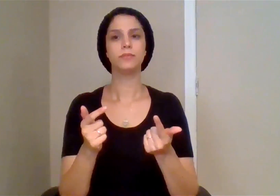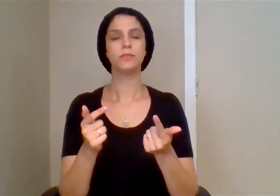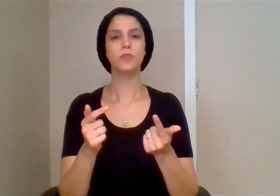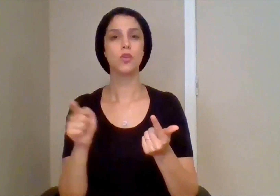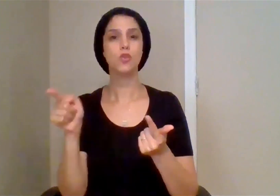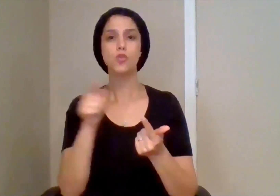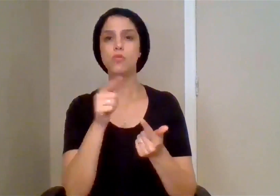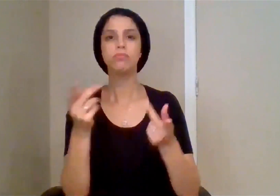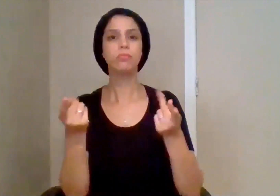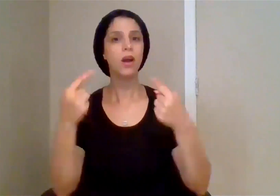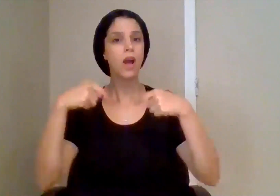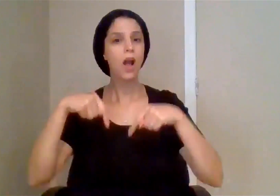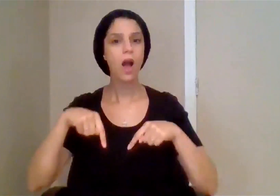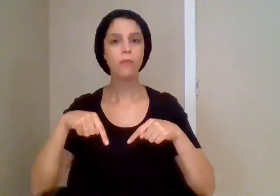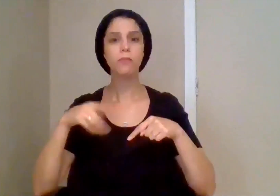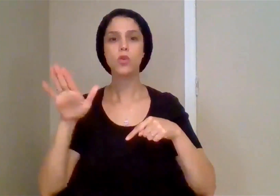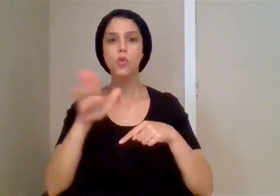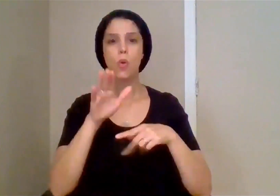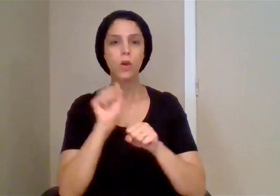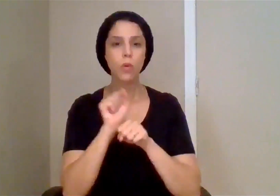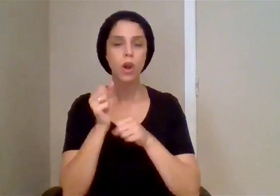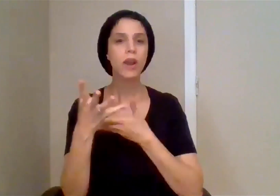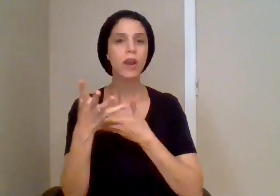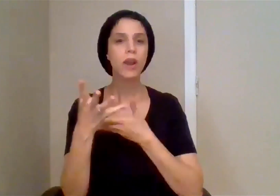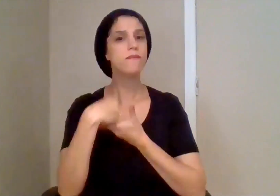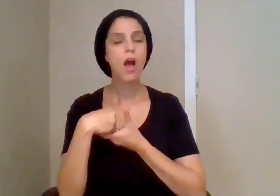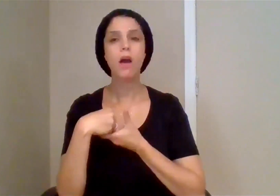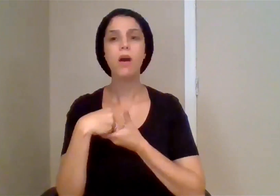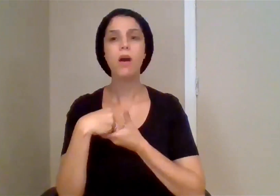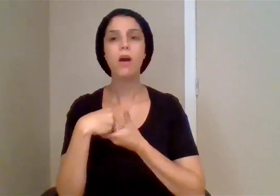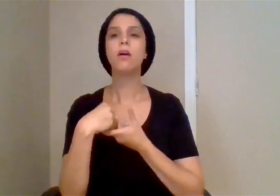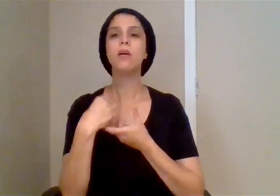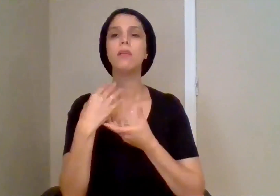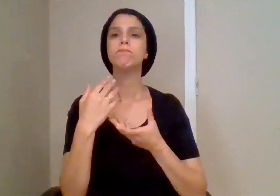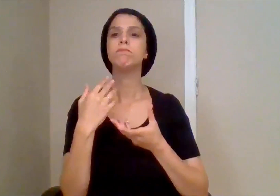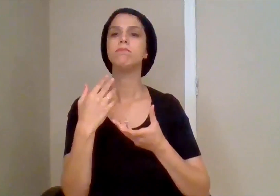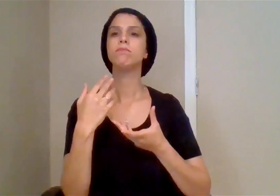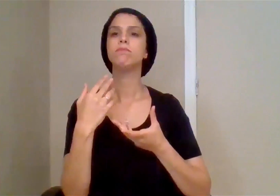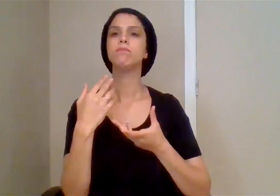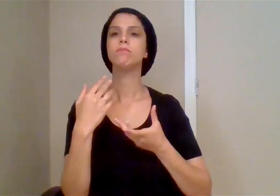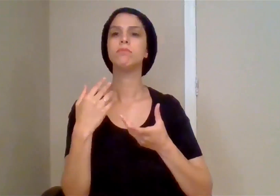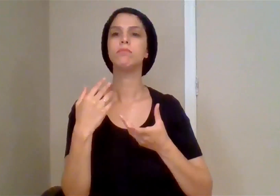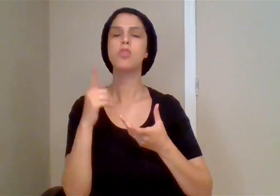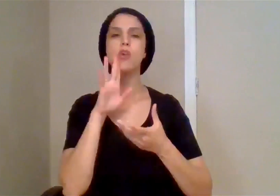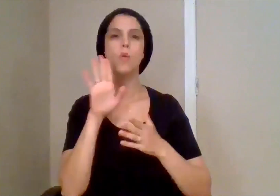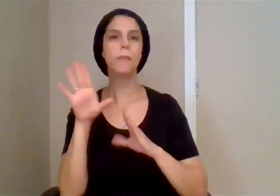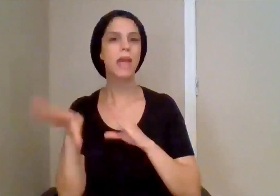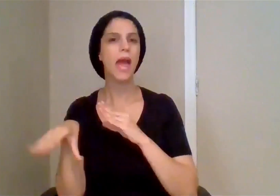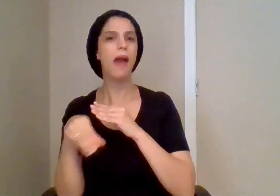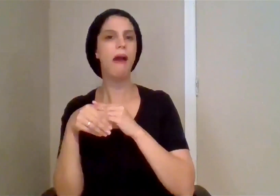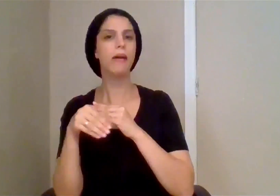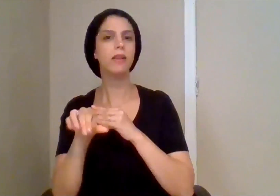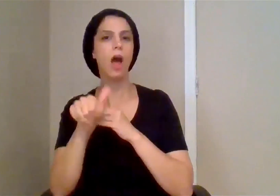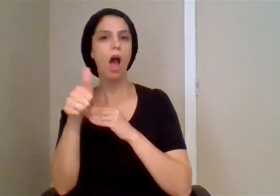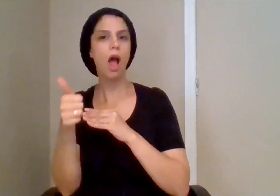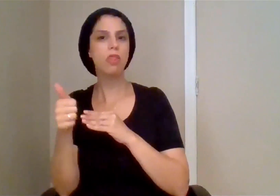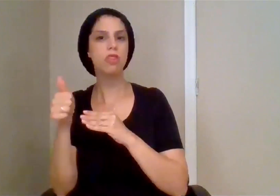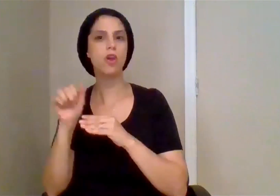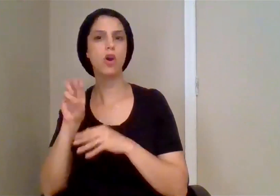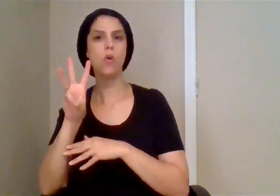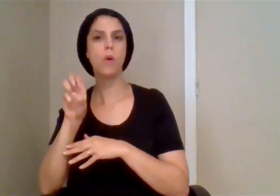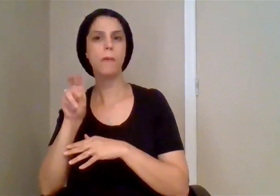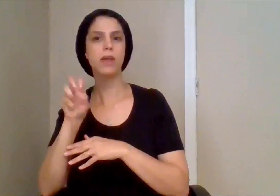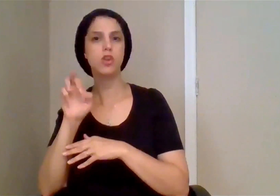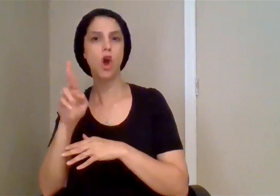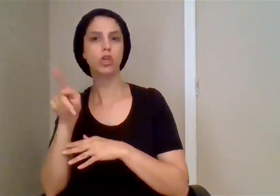attention and efforts today. And there are, additional webinars you can attend, but